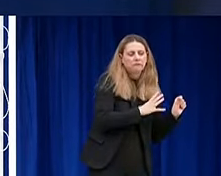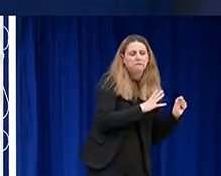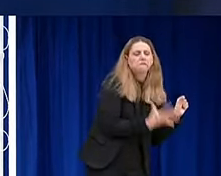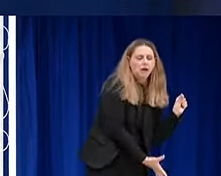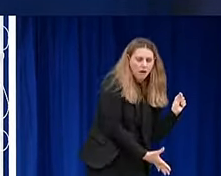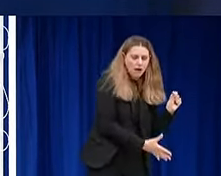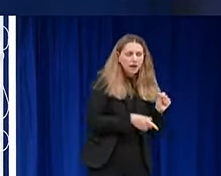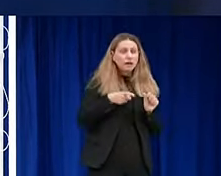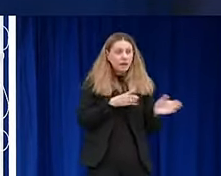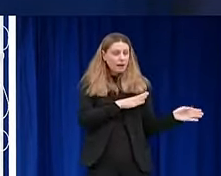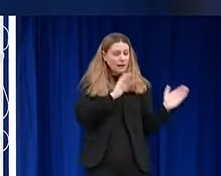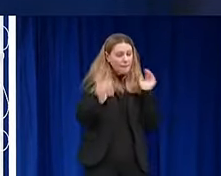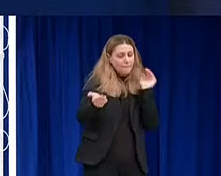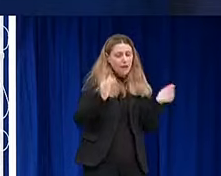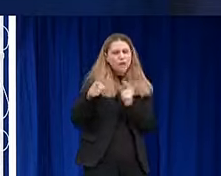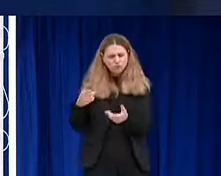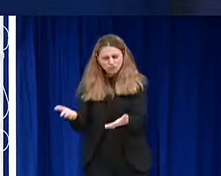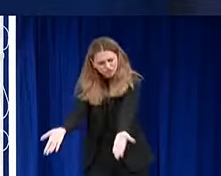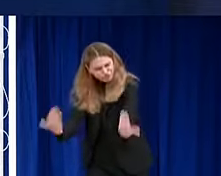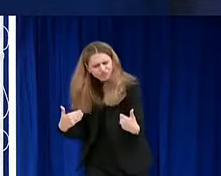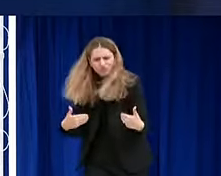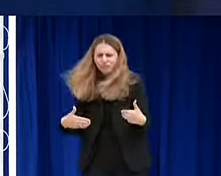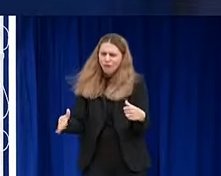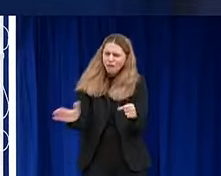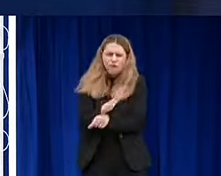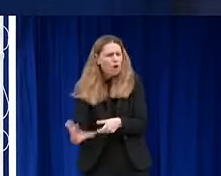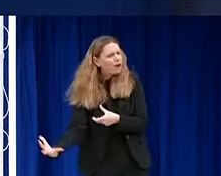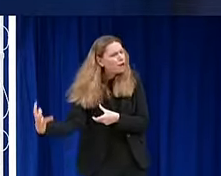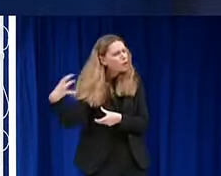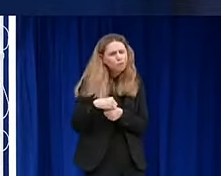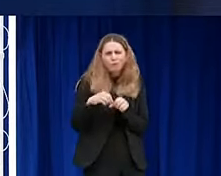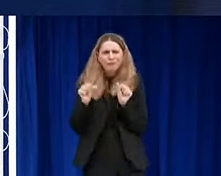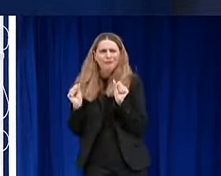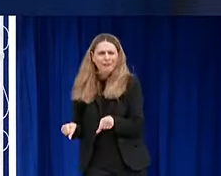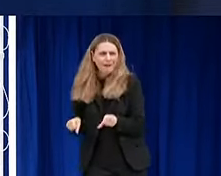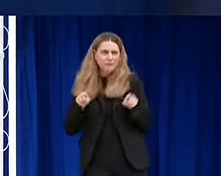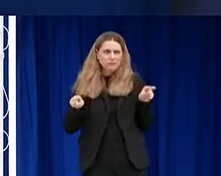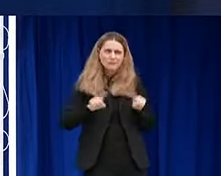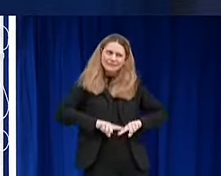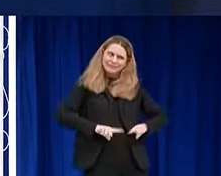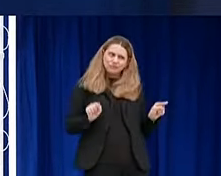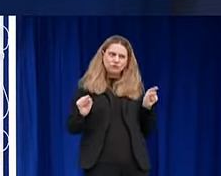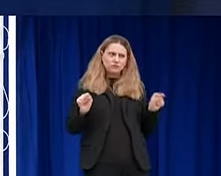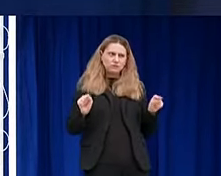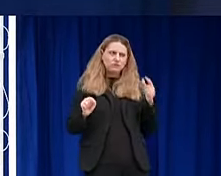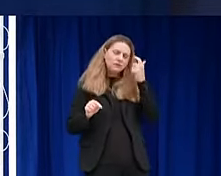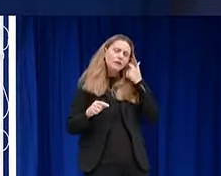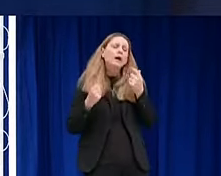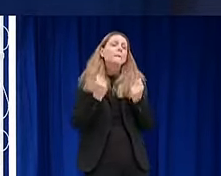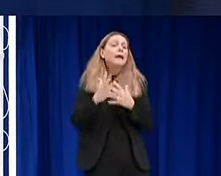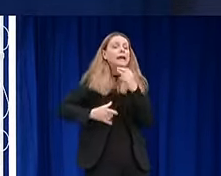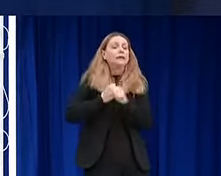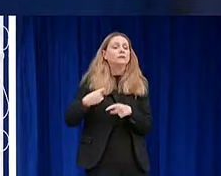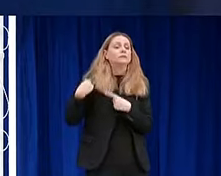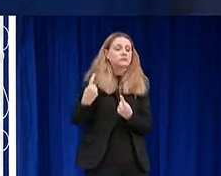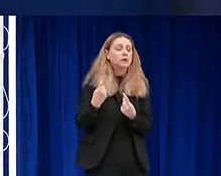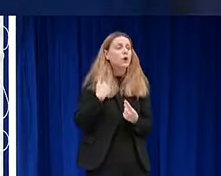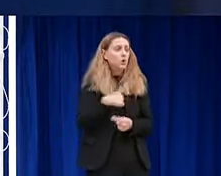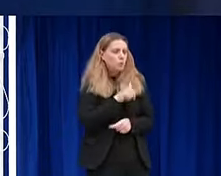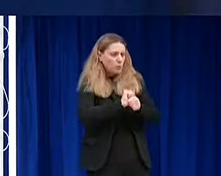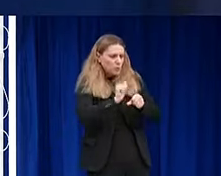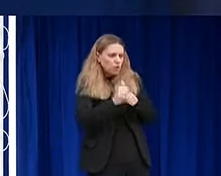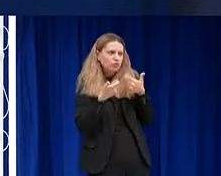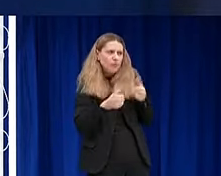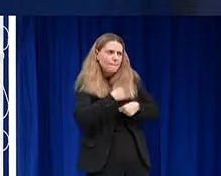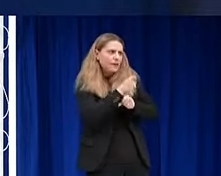there. Over the course of the past several years, we have worked to ensure department policies prohibit